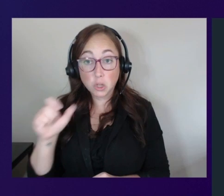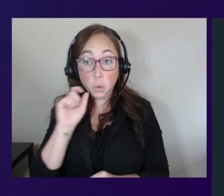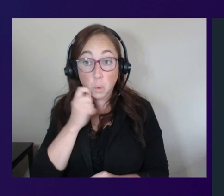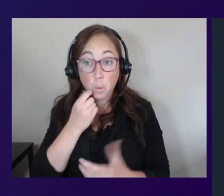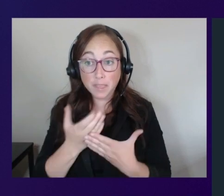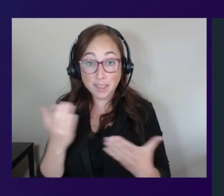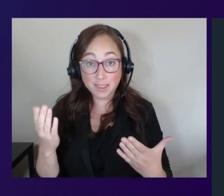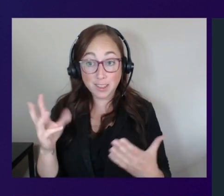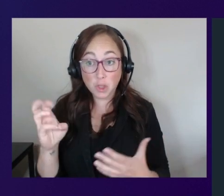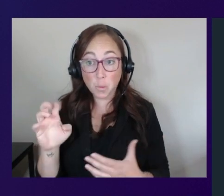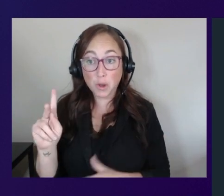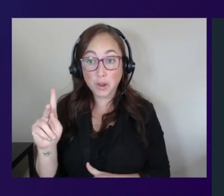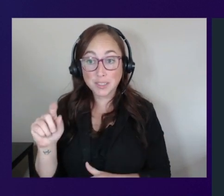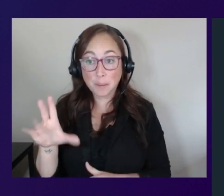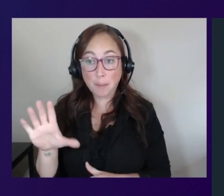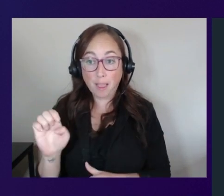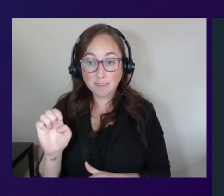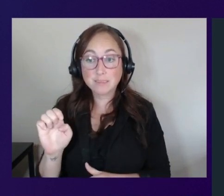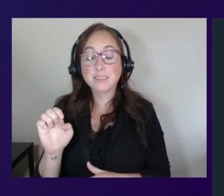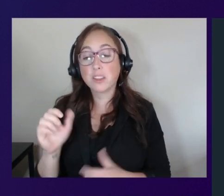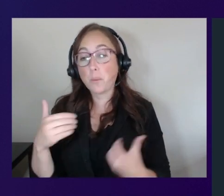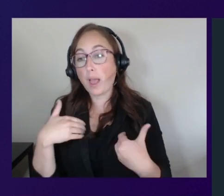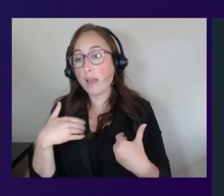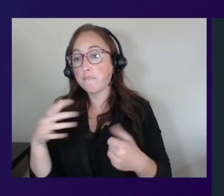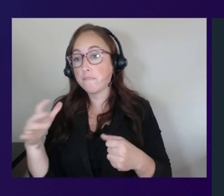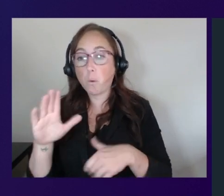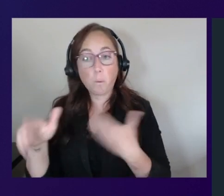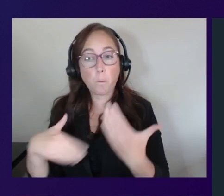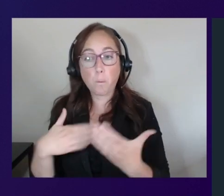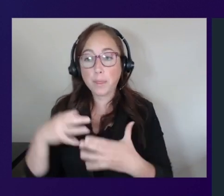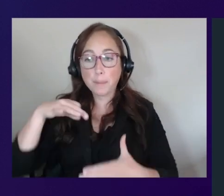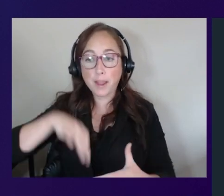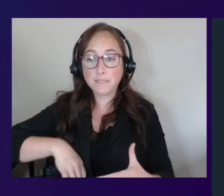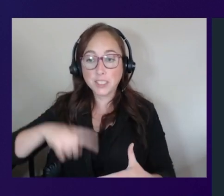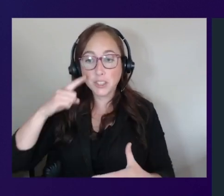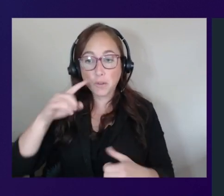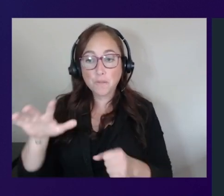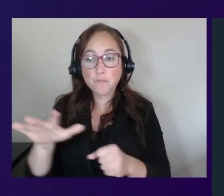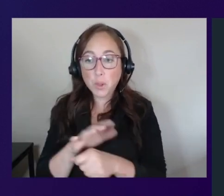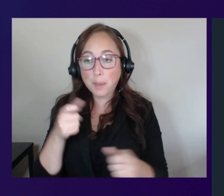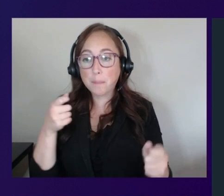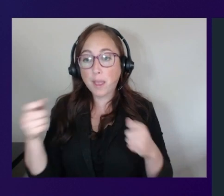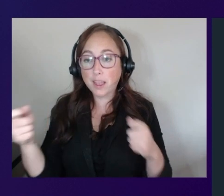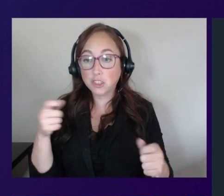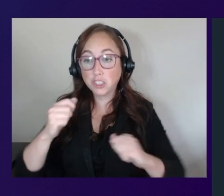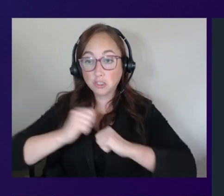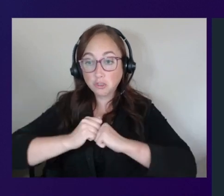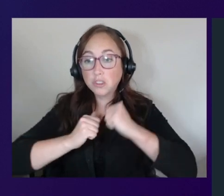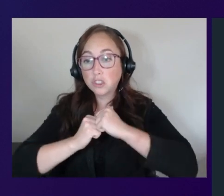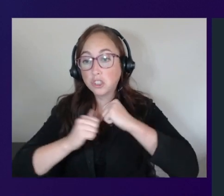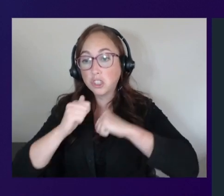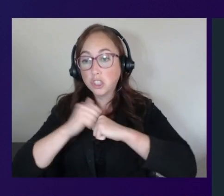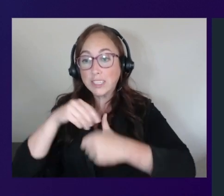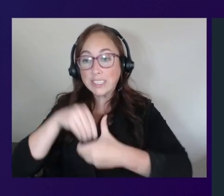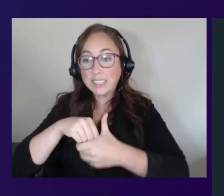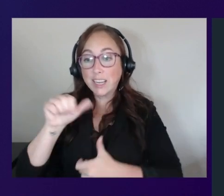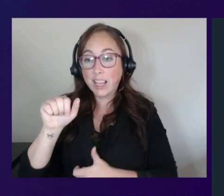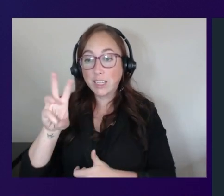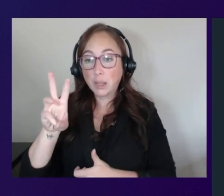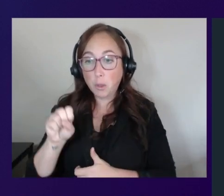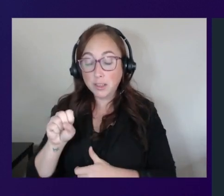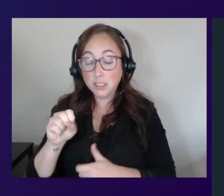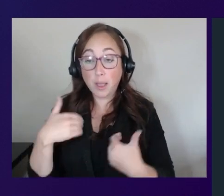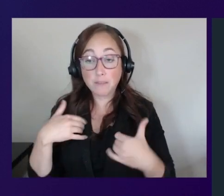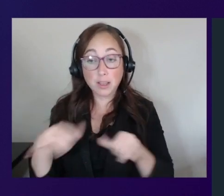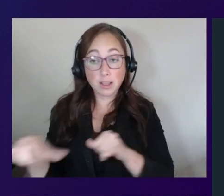that you get all the benefits of fully managed desktop infrastructure in AWS, but you have a common look and feel for your administrator so they